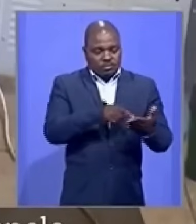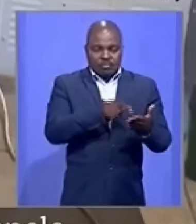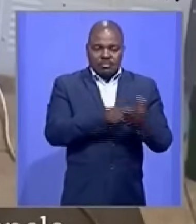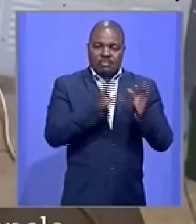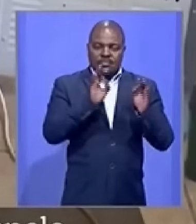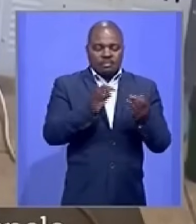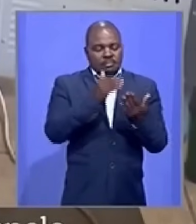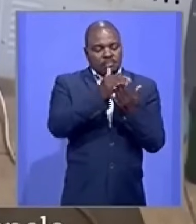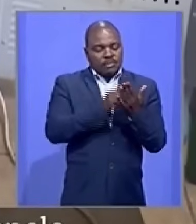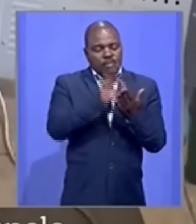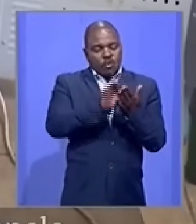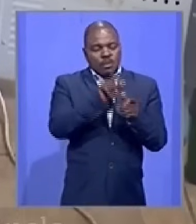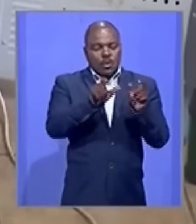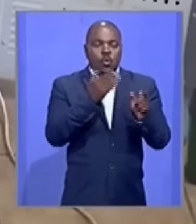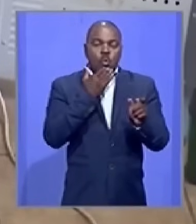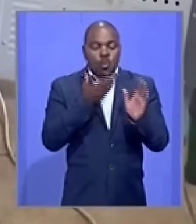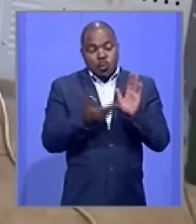la bonkgetheng.